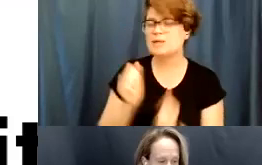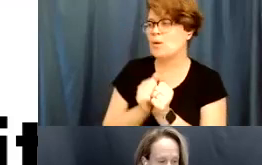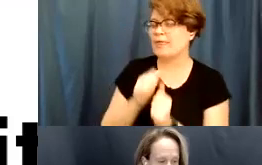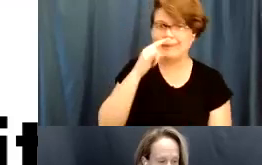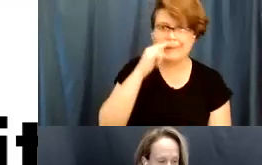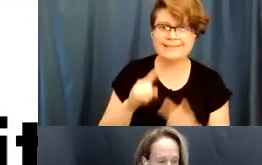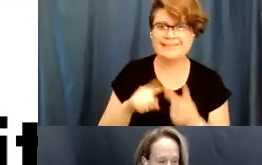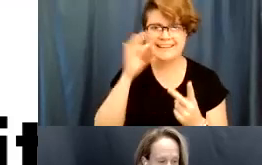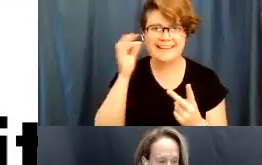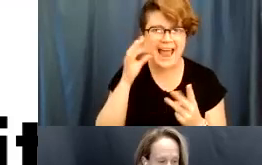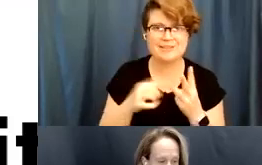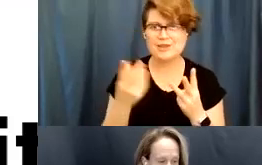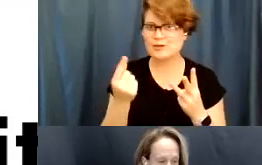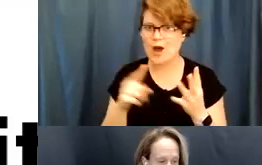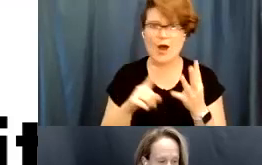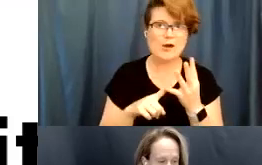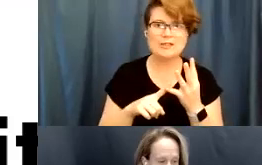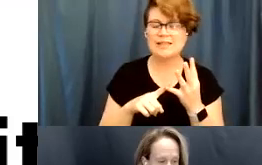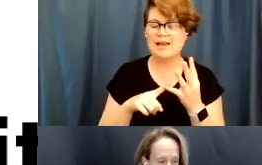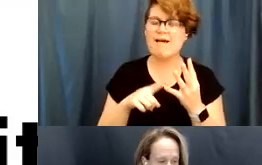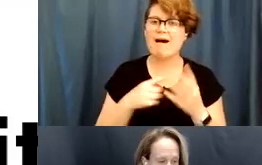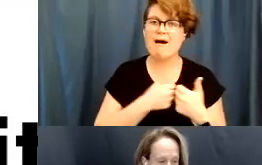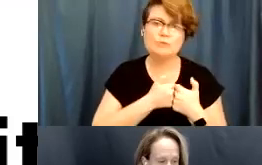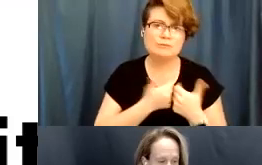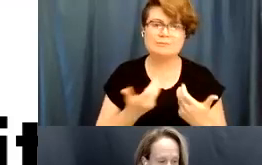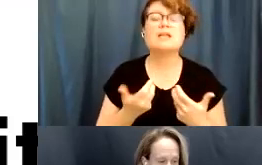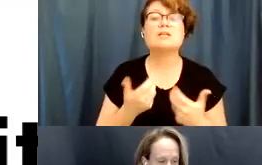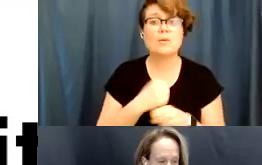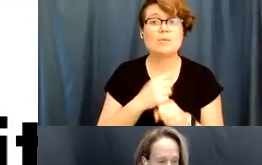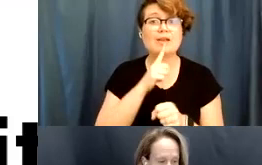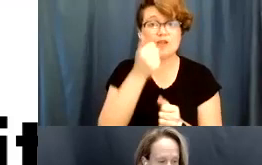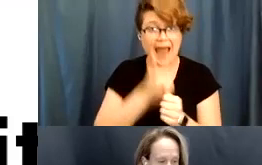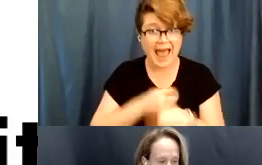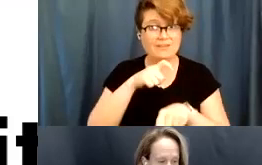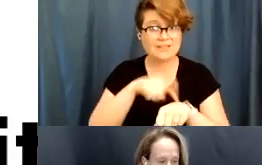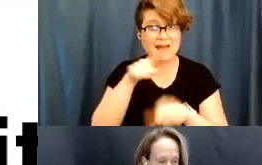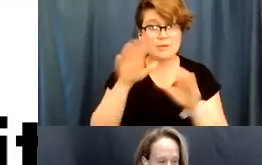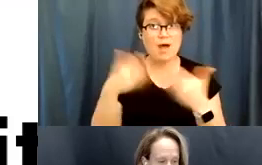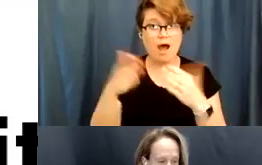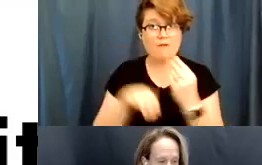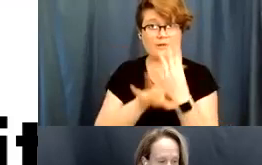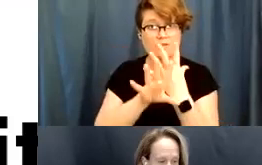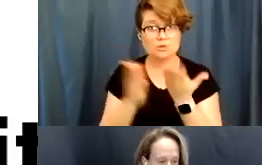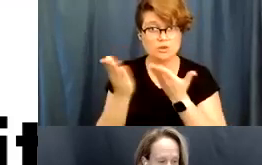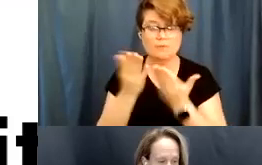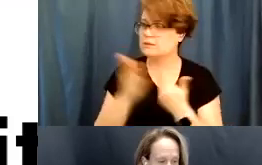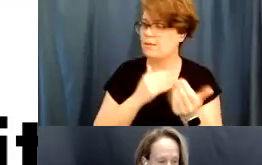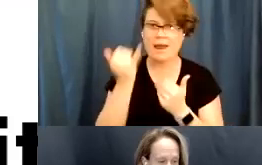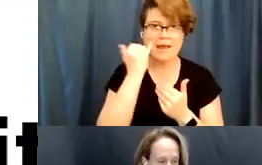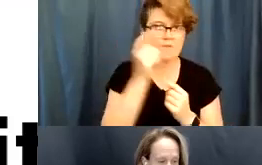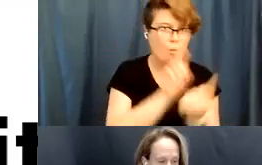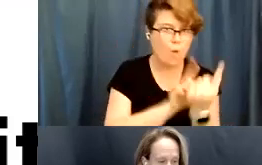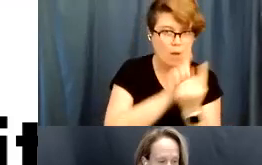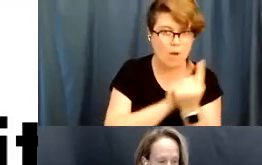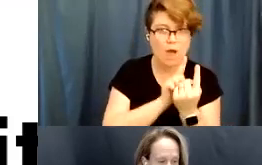significant other. Make sure that every time that you are offering a virtual service, whether it's a one-on-one emotional